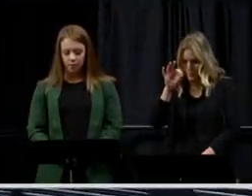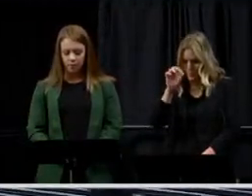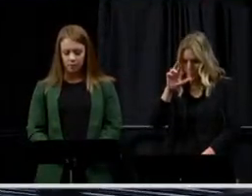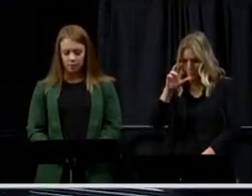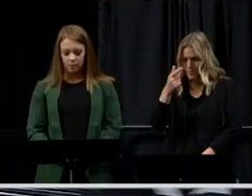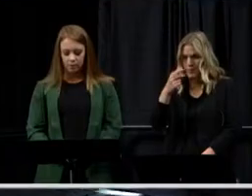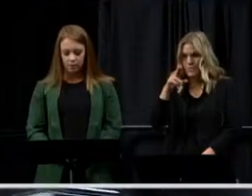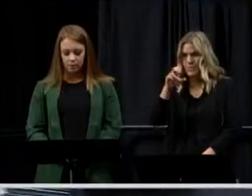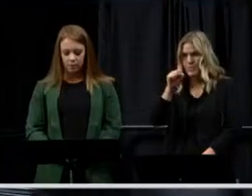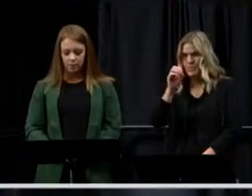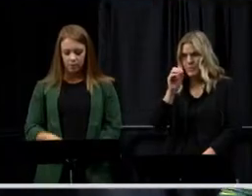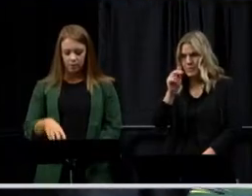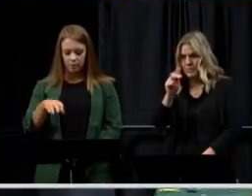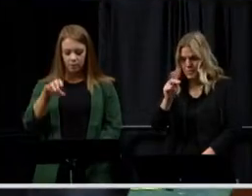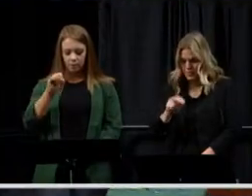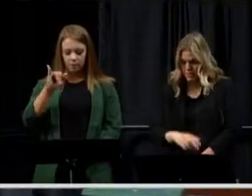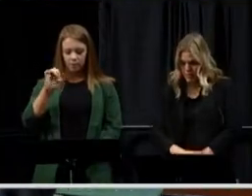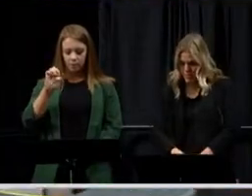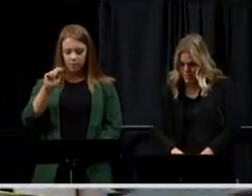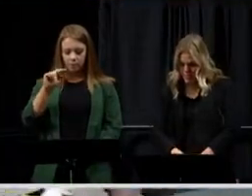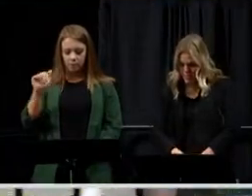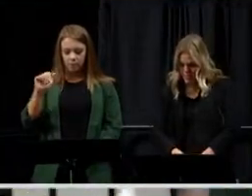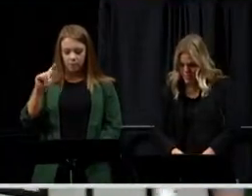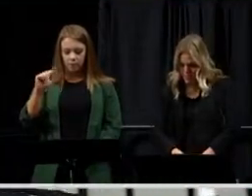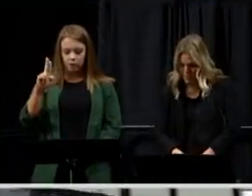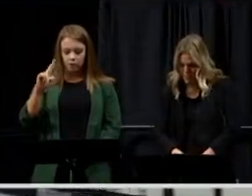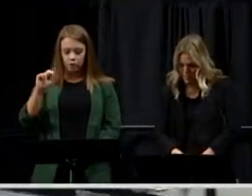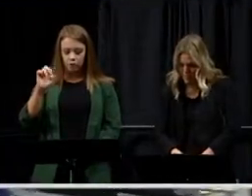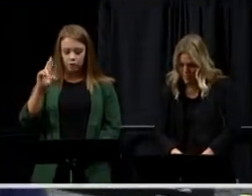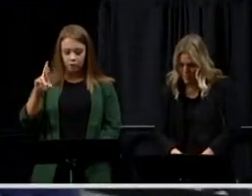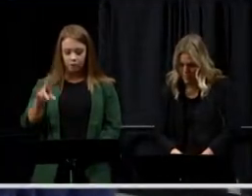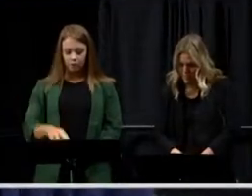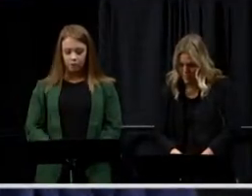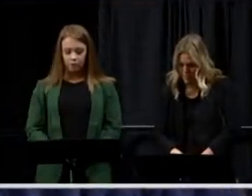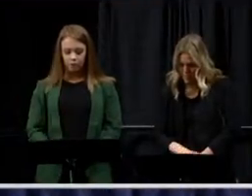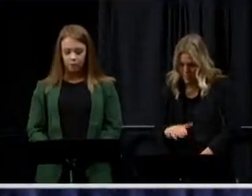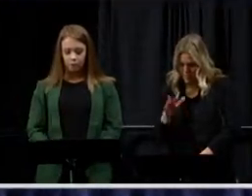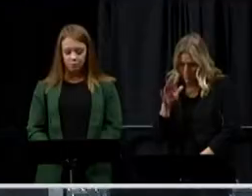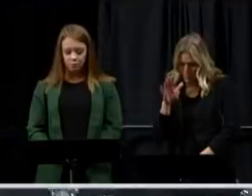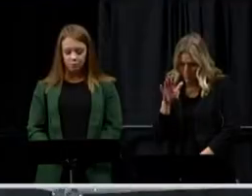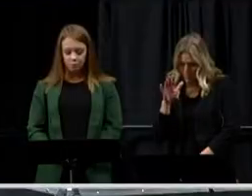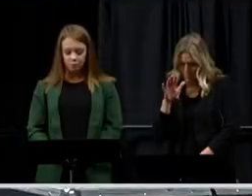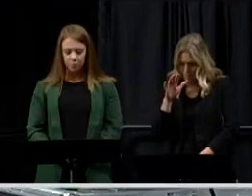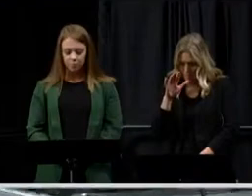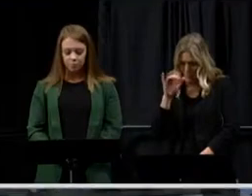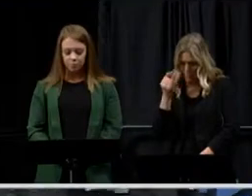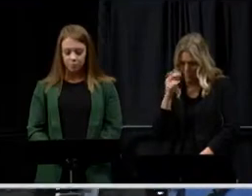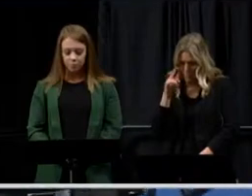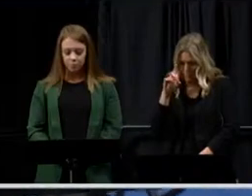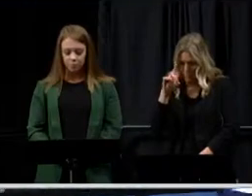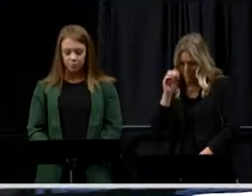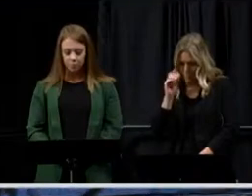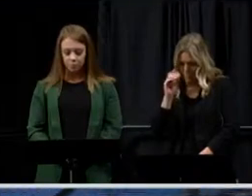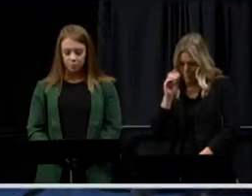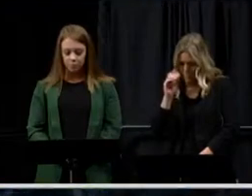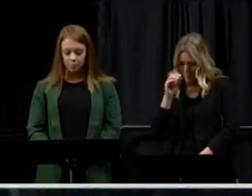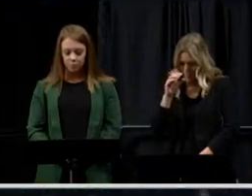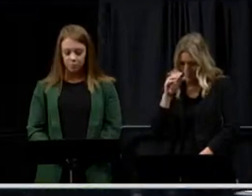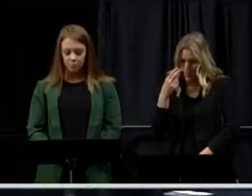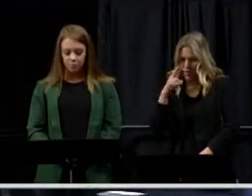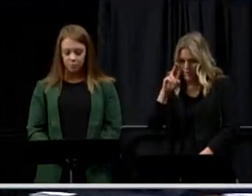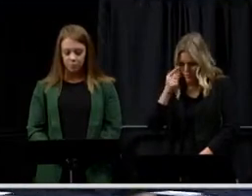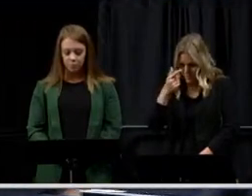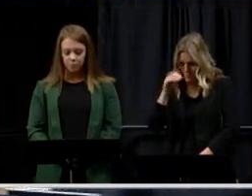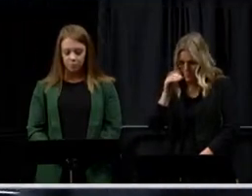Ferguson. Sienna Nashe Edison Turner. Hugo Jared Gonzalez